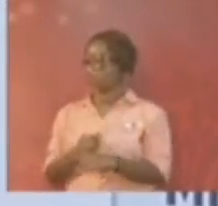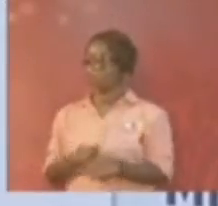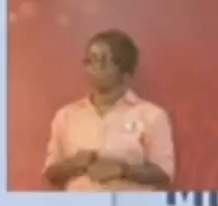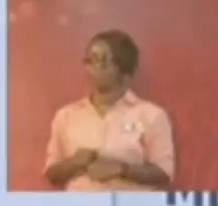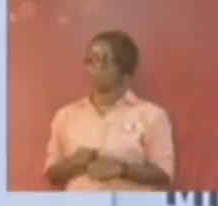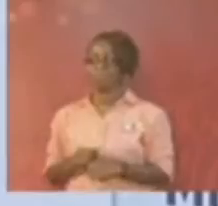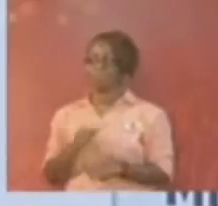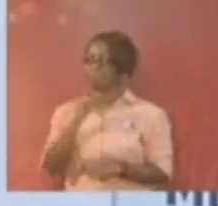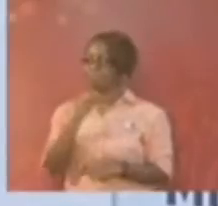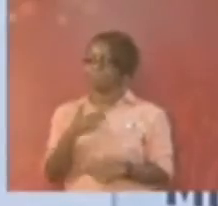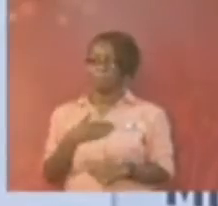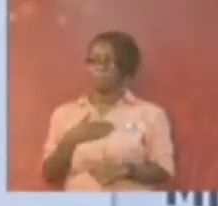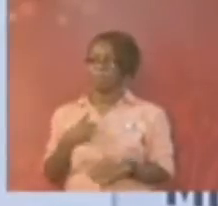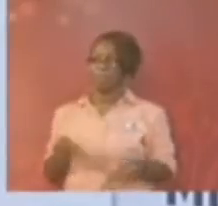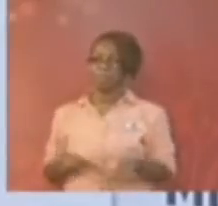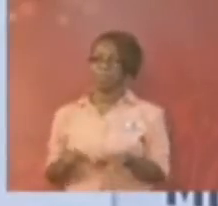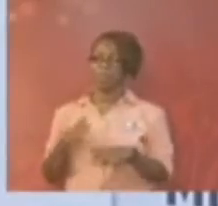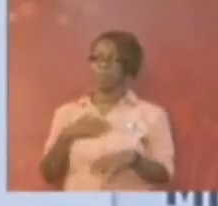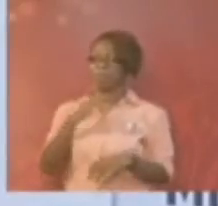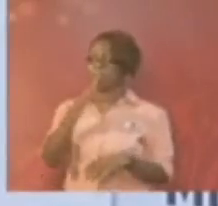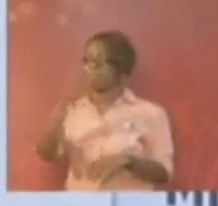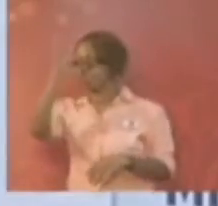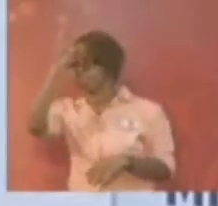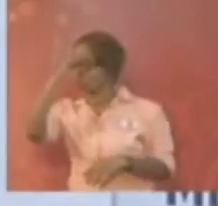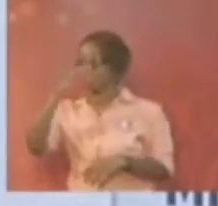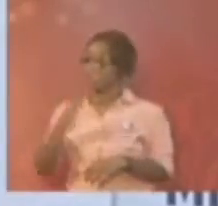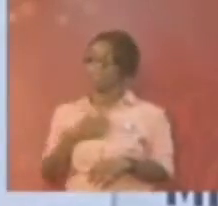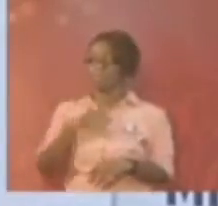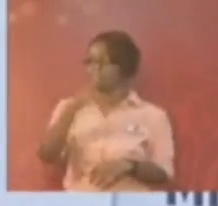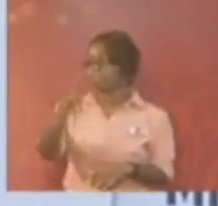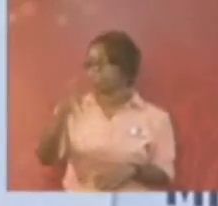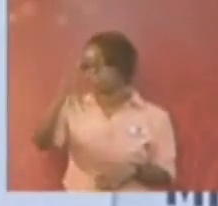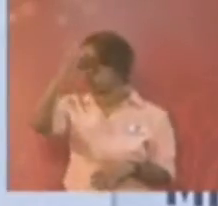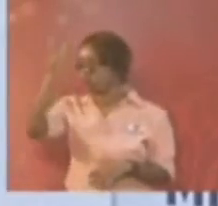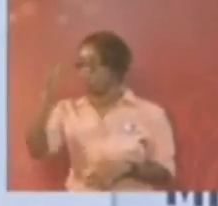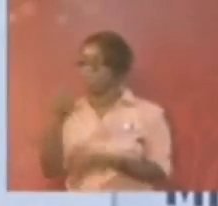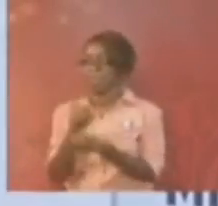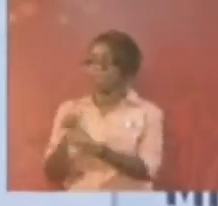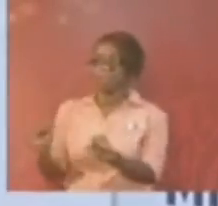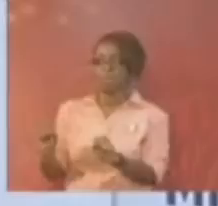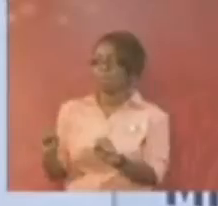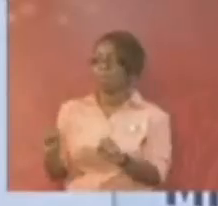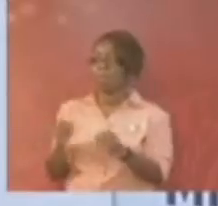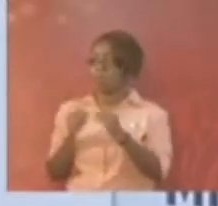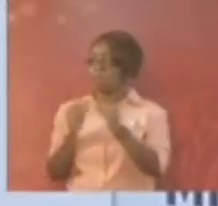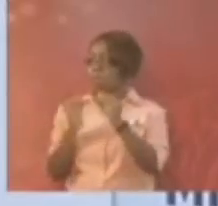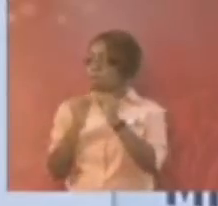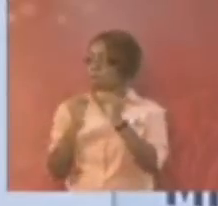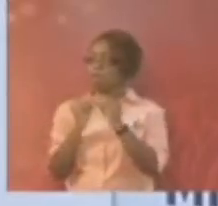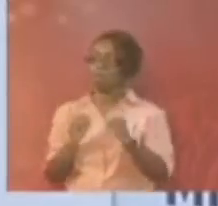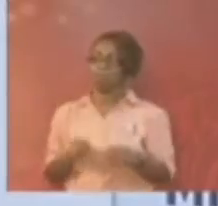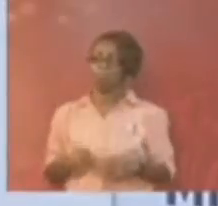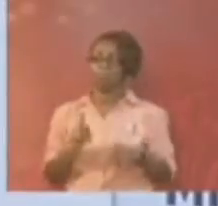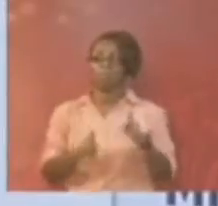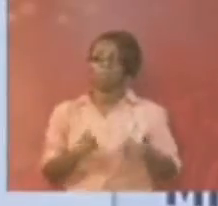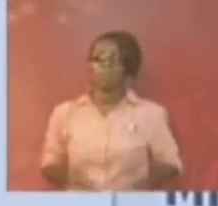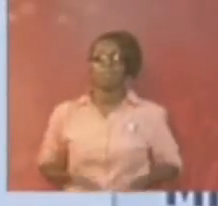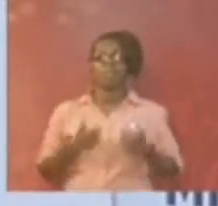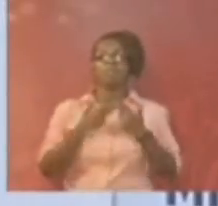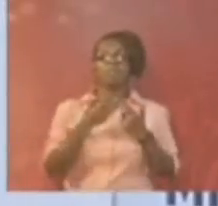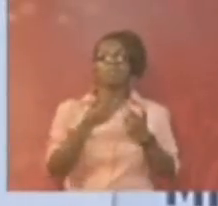not just my elderly parents or grandparents, but my neighbors, my friends, their parents, their